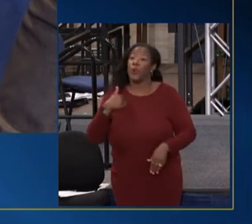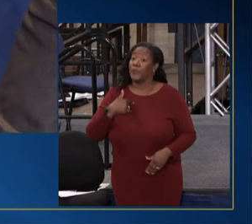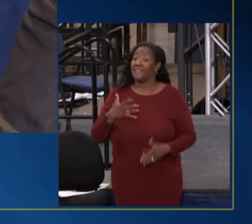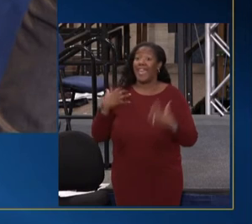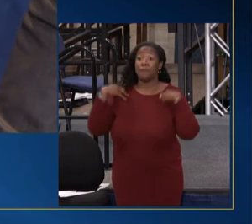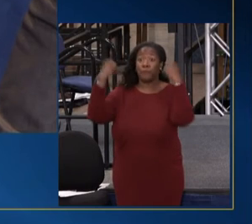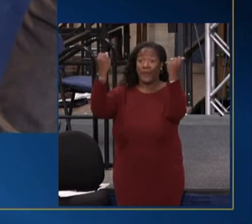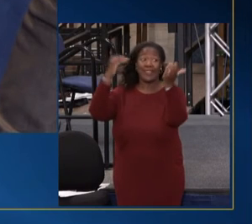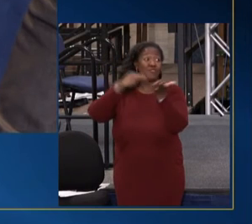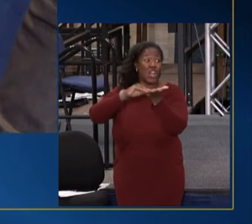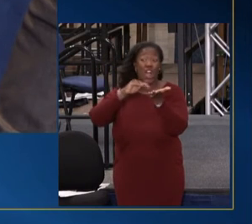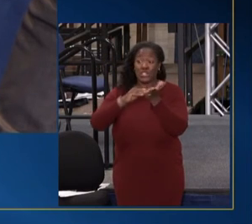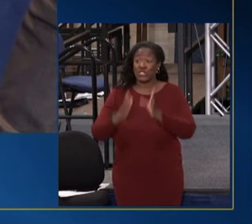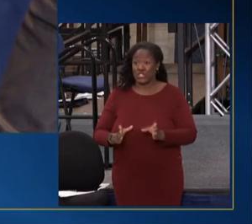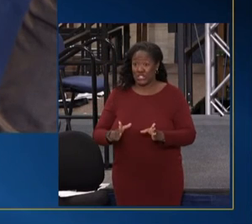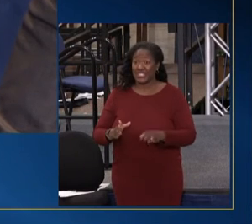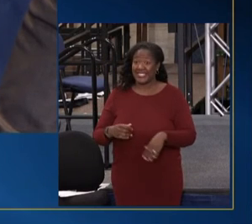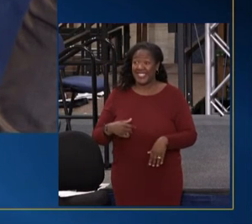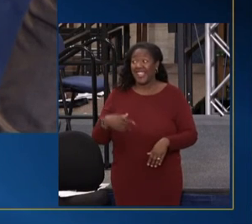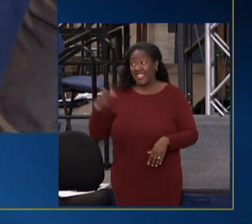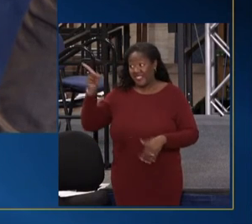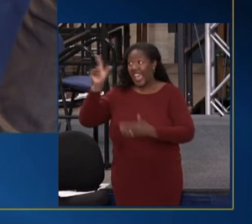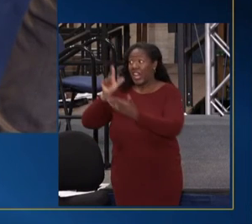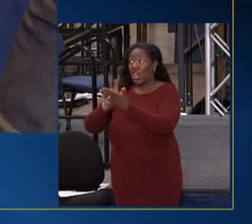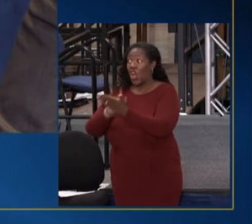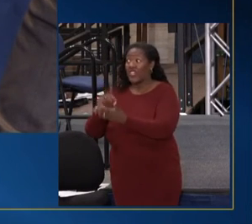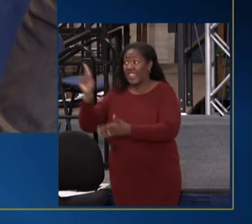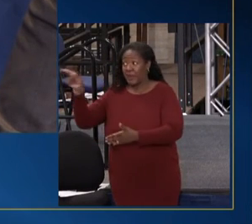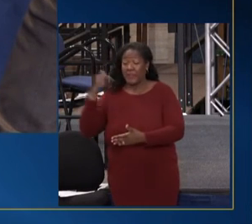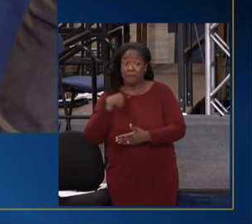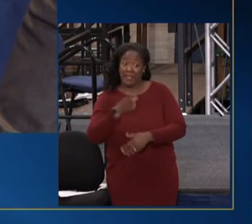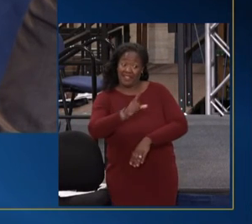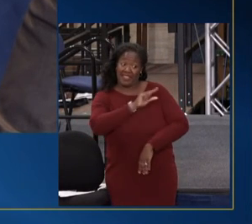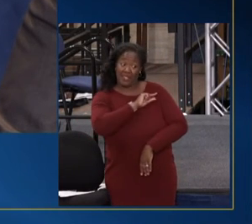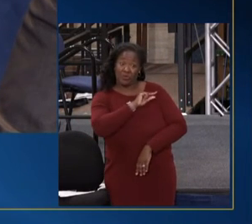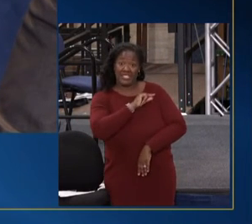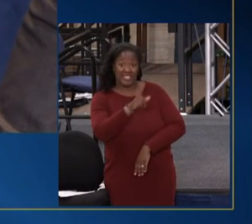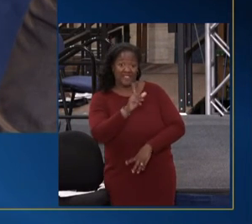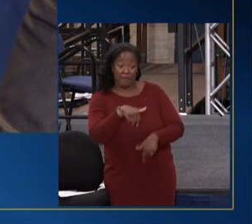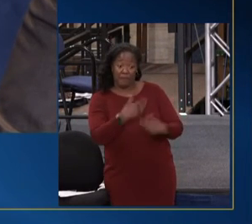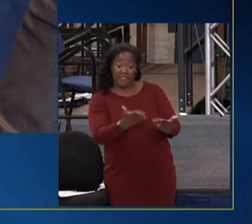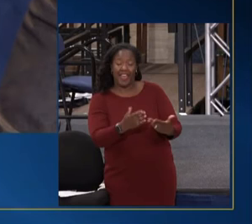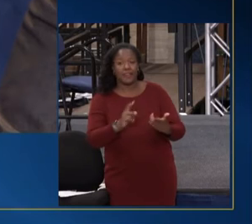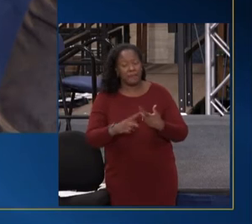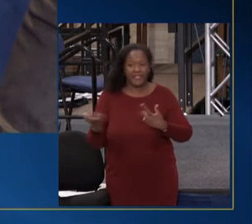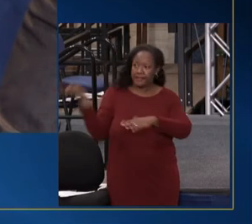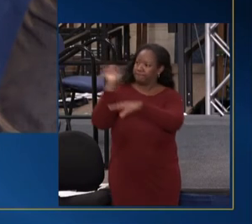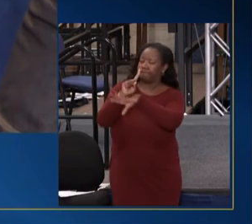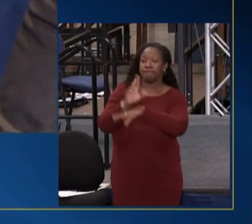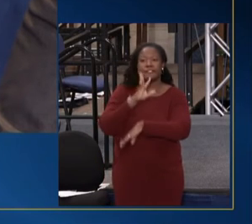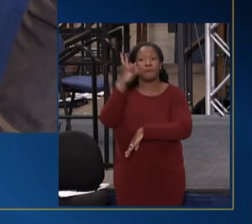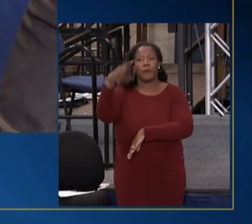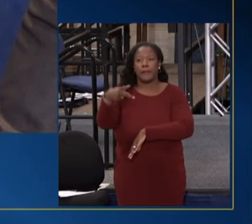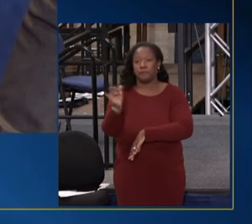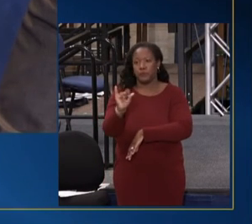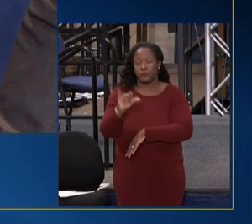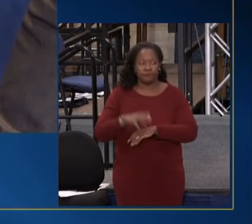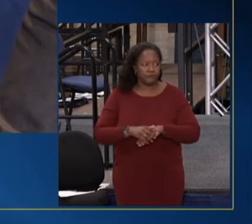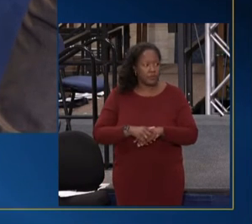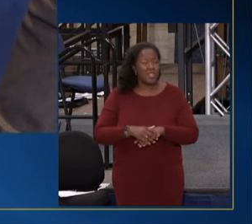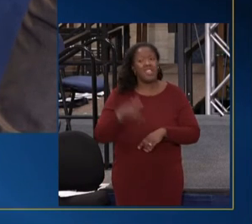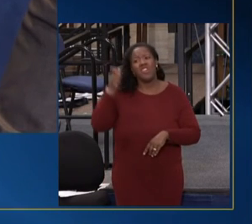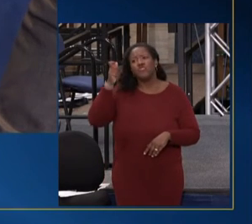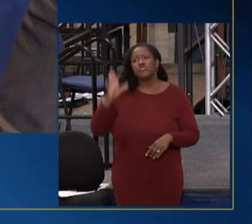doctors, right, who would have been criminalized under this law, who stood up in this lawsuit. You know, the judge also saw that,